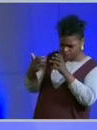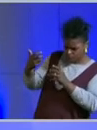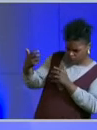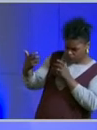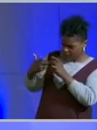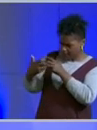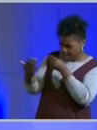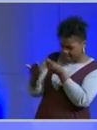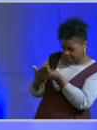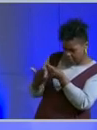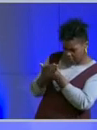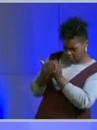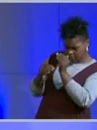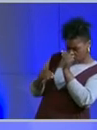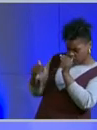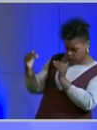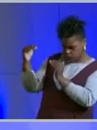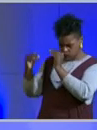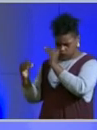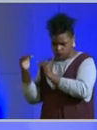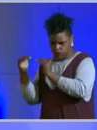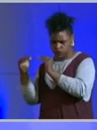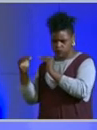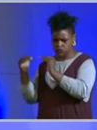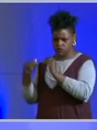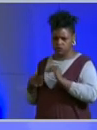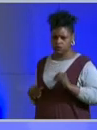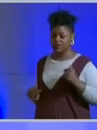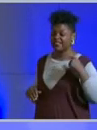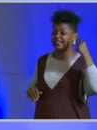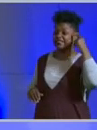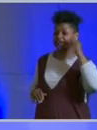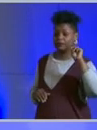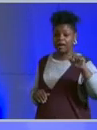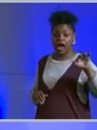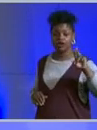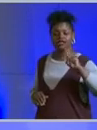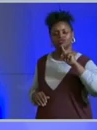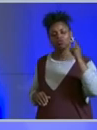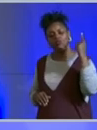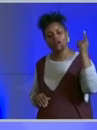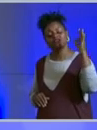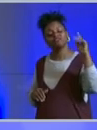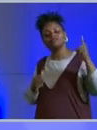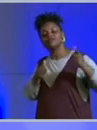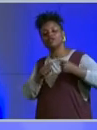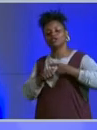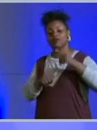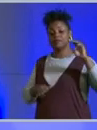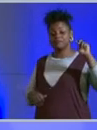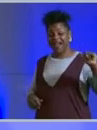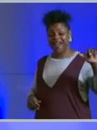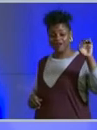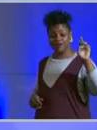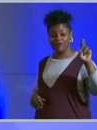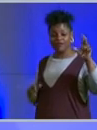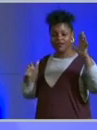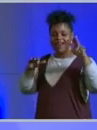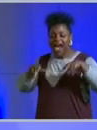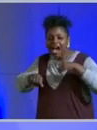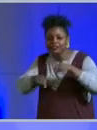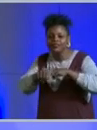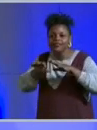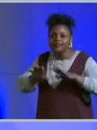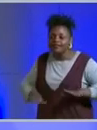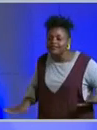that we would put forward. I believe that the mayor is one of the first mayors for the National League of Cities to be heading